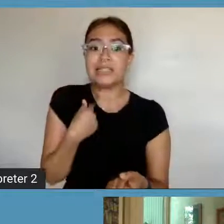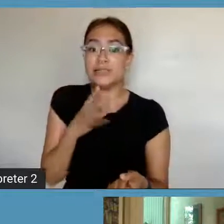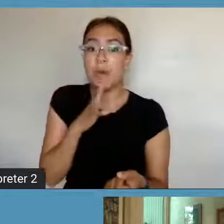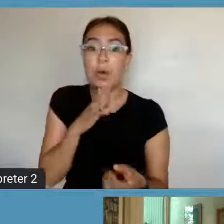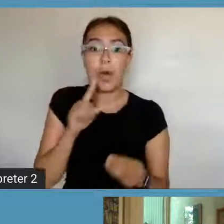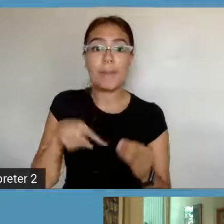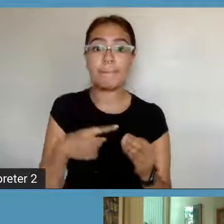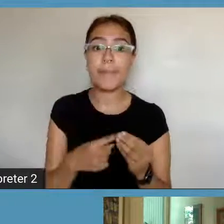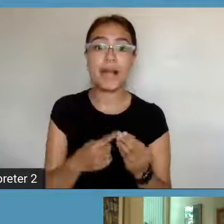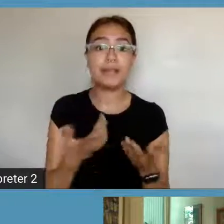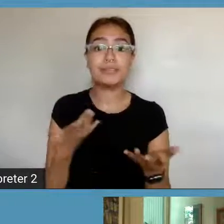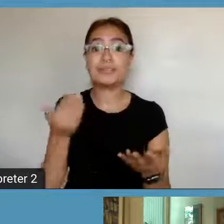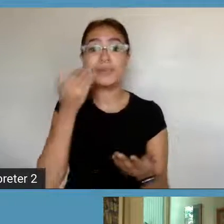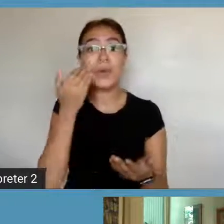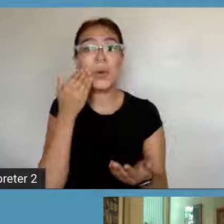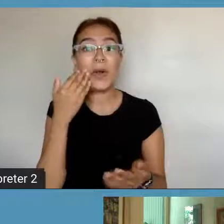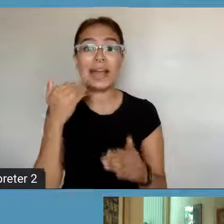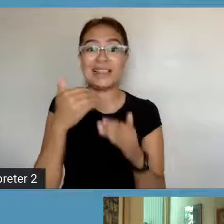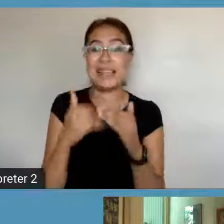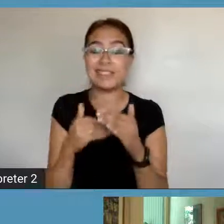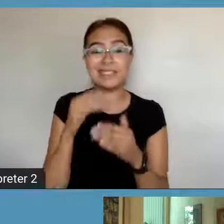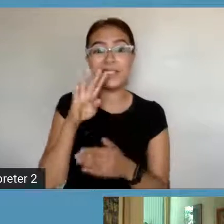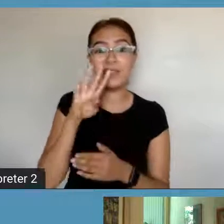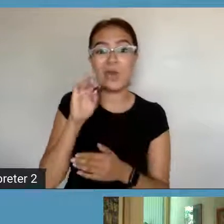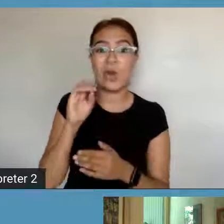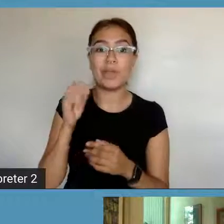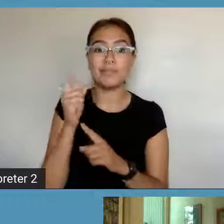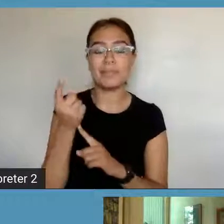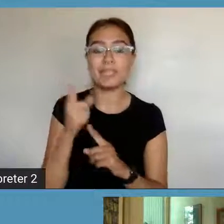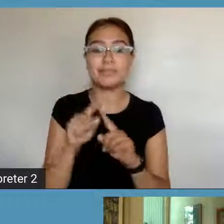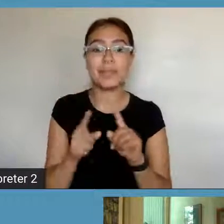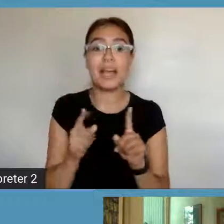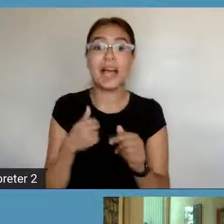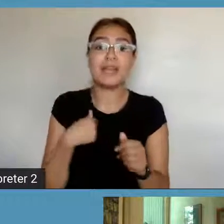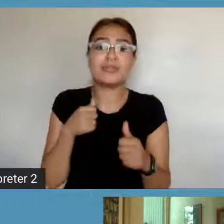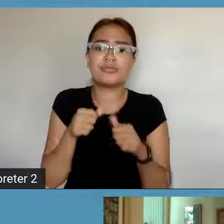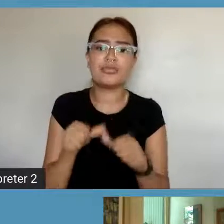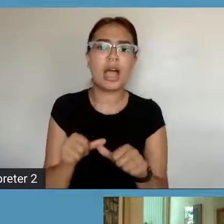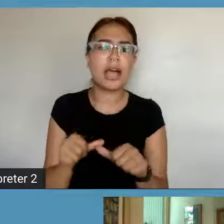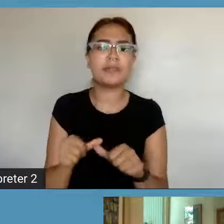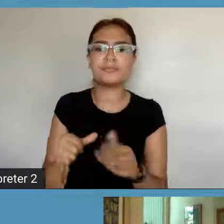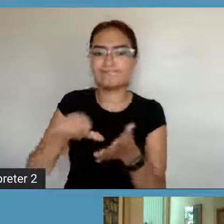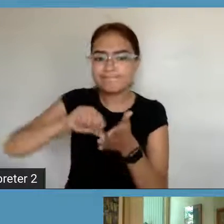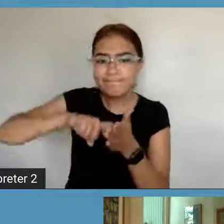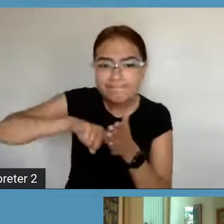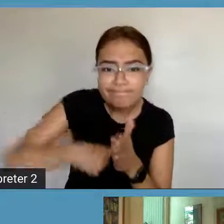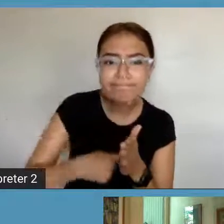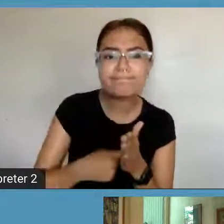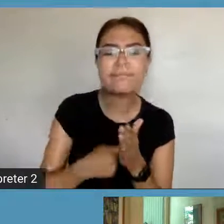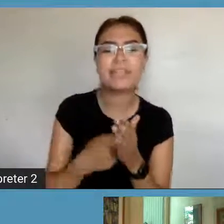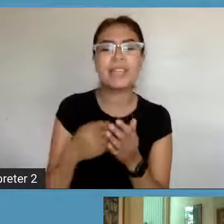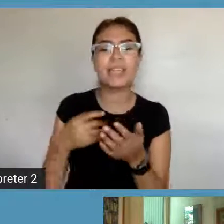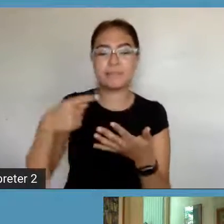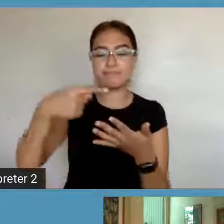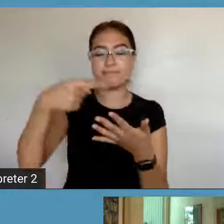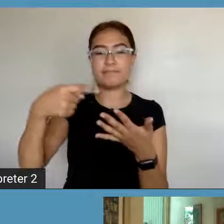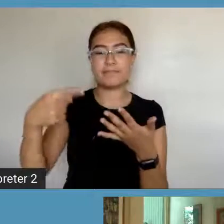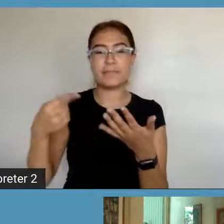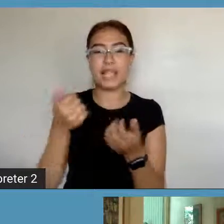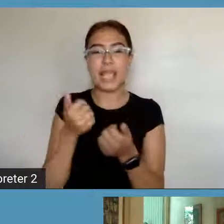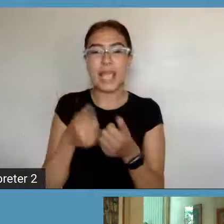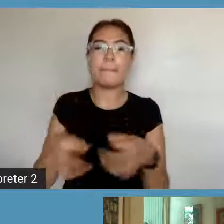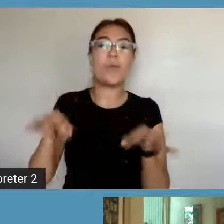I had less than 40 minutes, but I tried to get in the main points. Really what I think is a good start